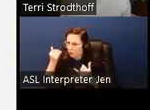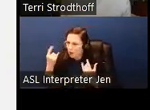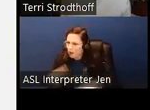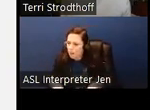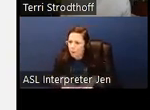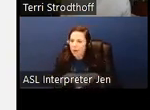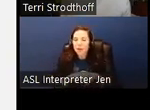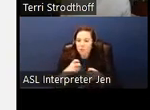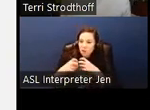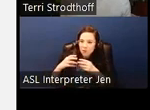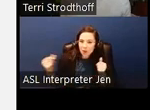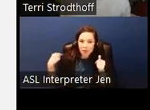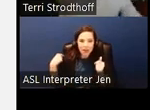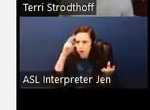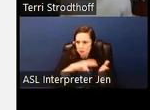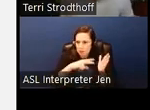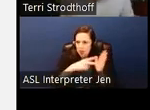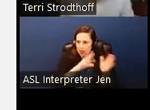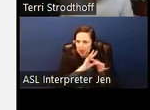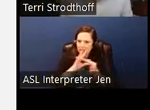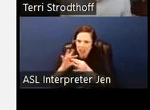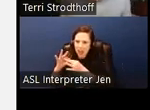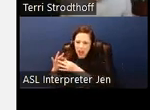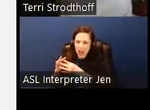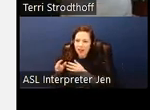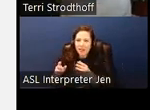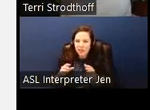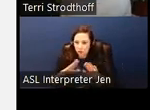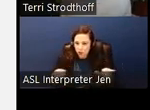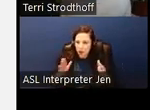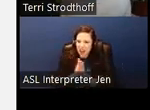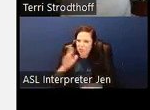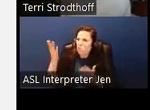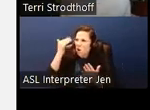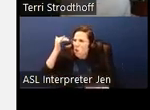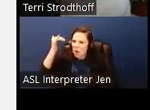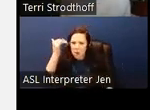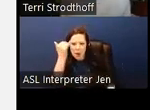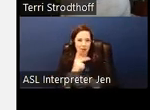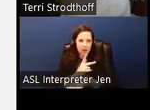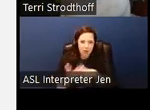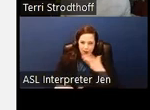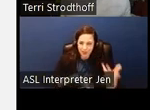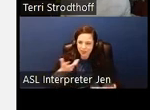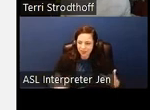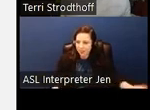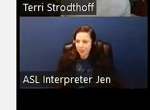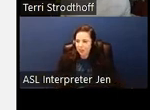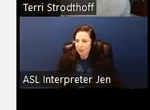become meaning-making machines, right? Why did this happen? And we're out in the world trying to figure that out.